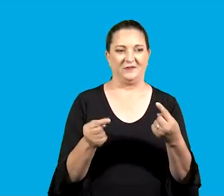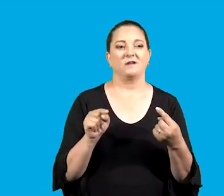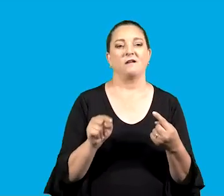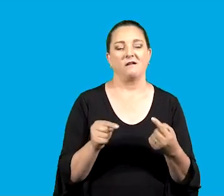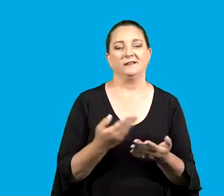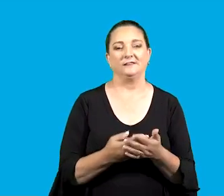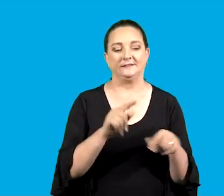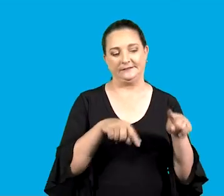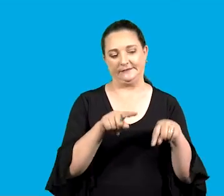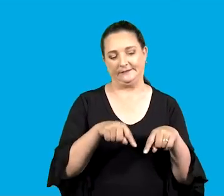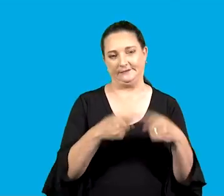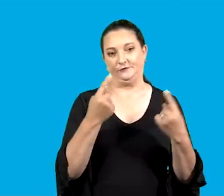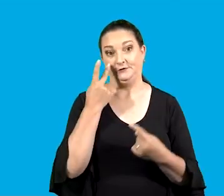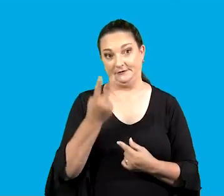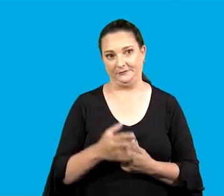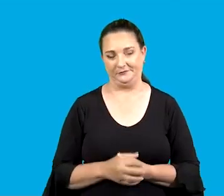variance.